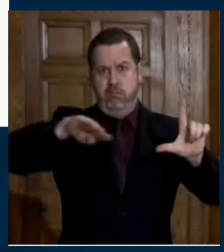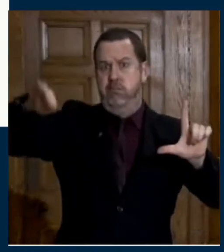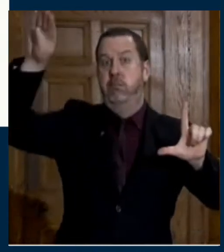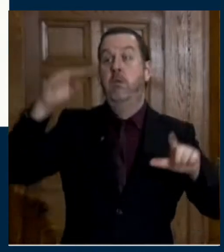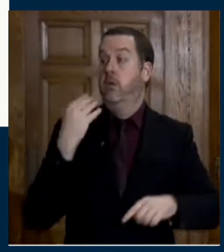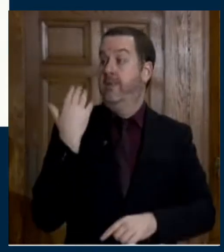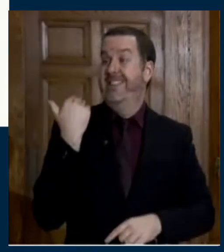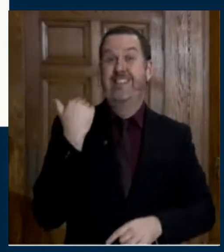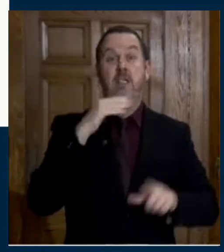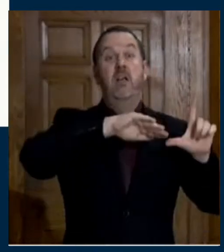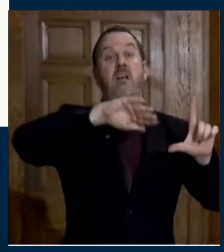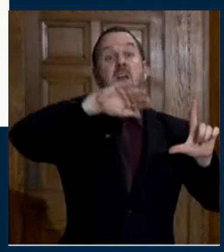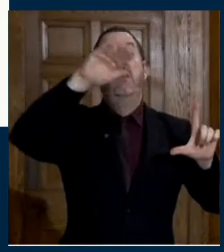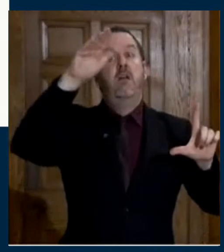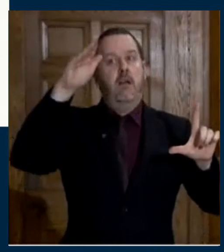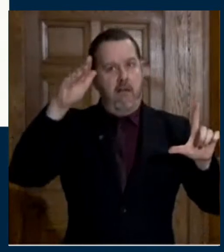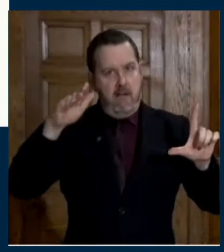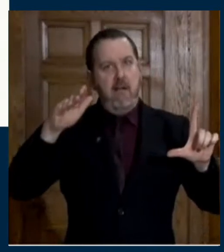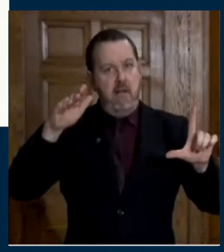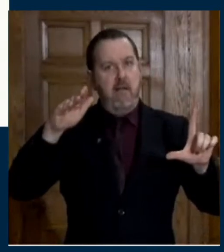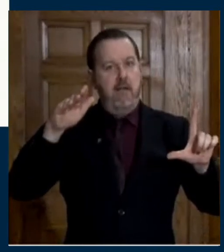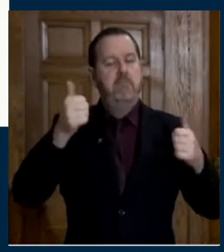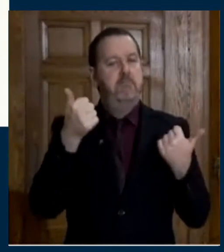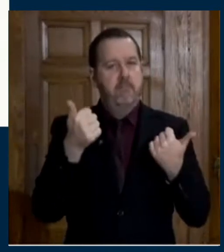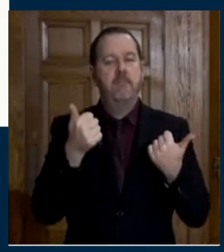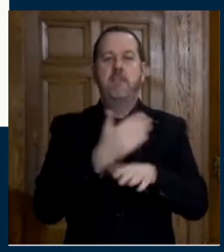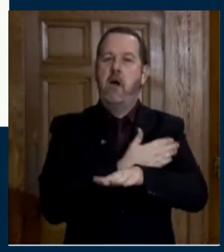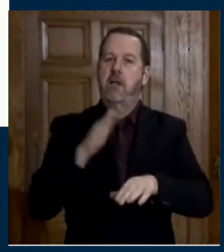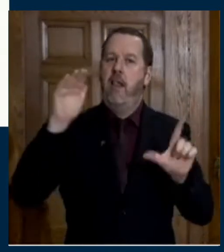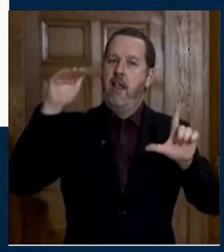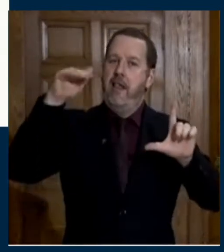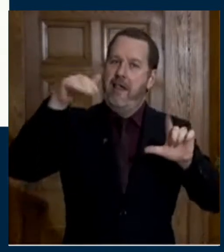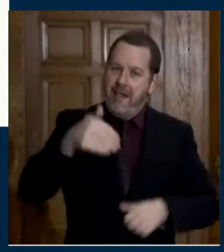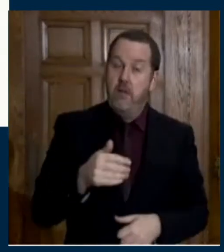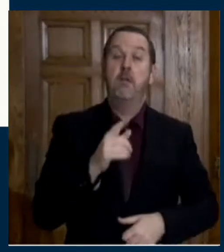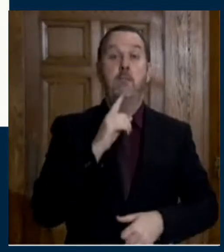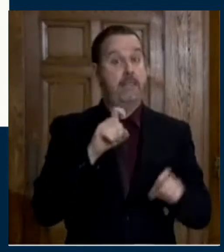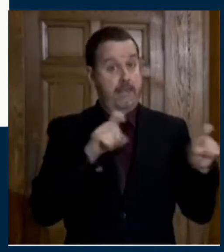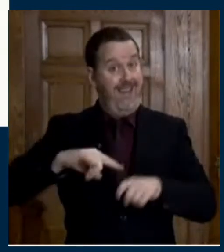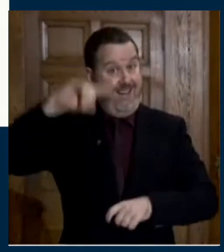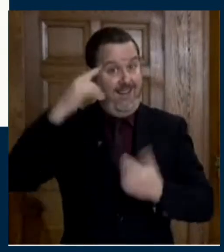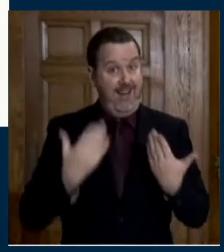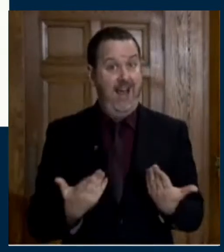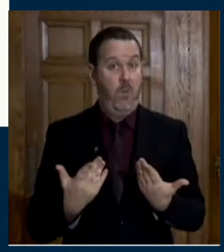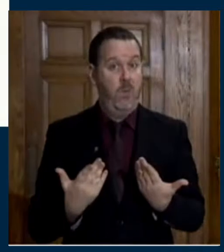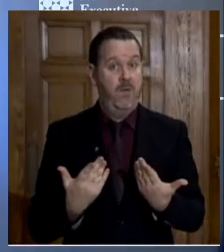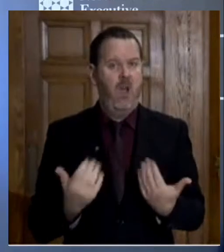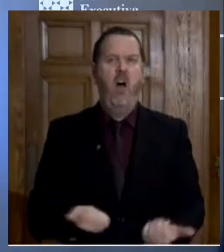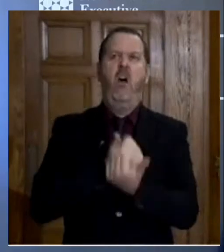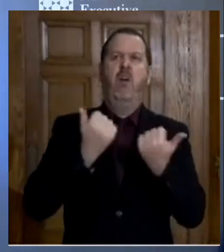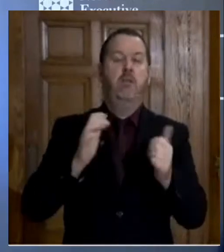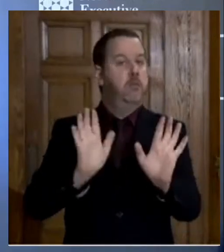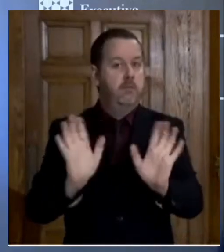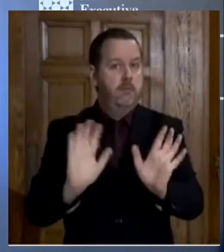of cases falling, although I have to stress that they remain at a very high level. And even now,